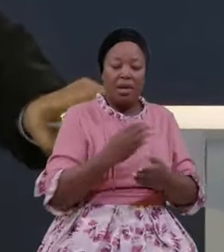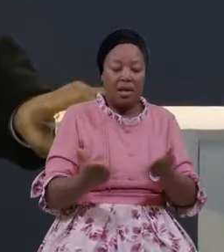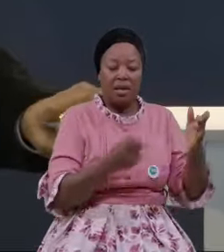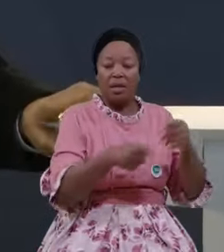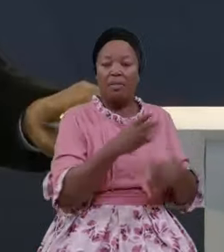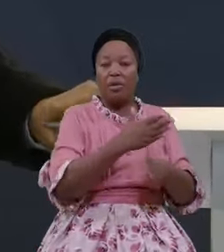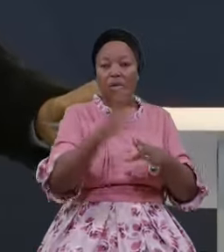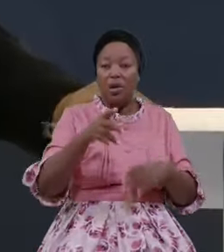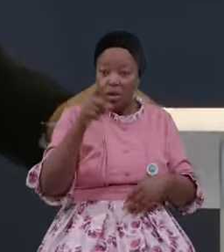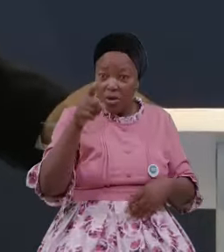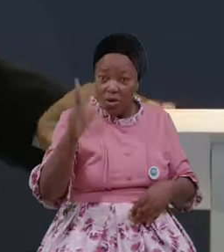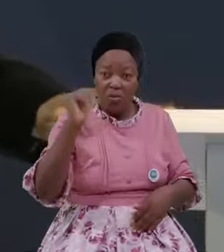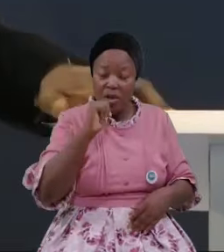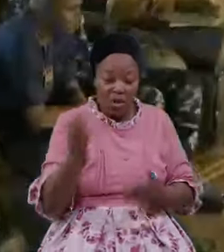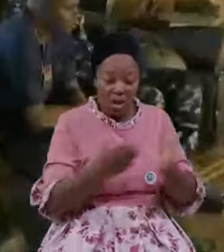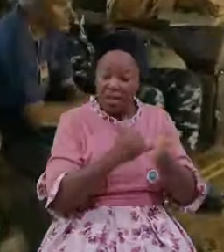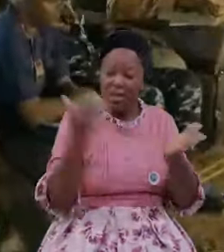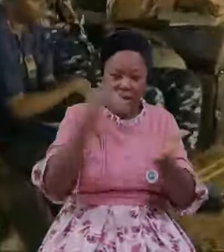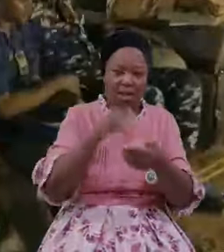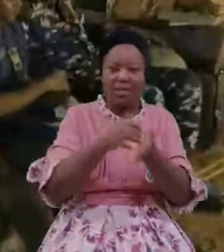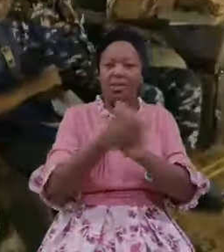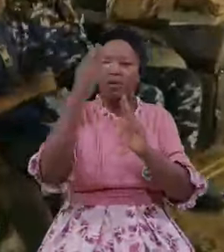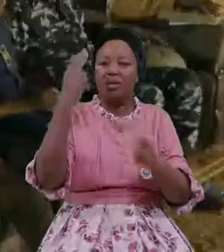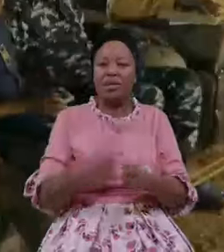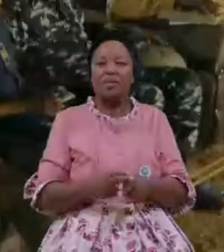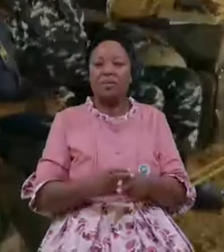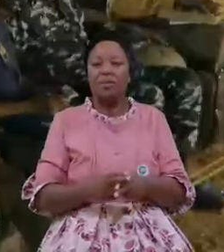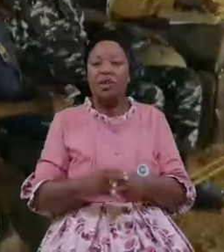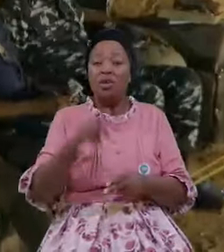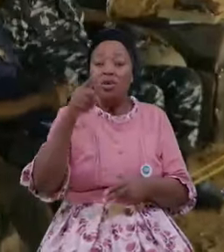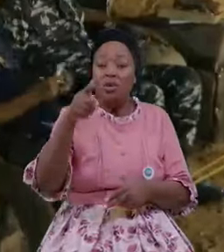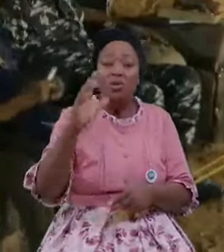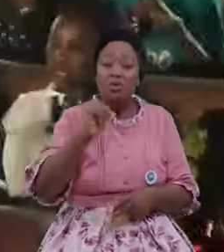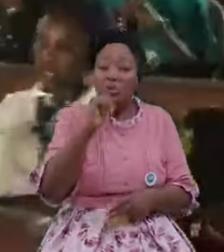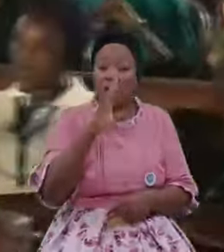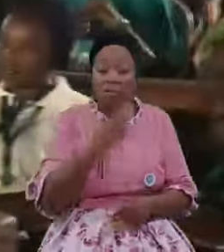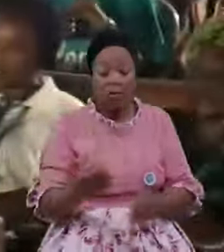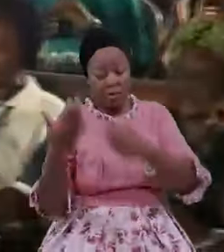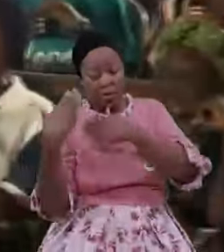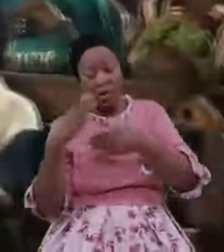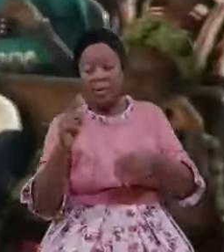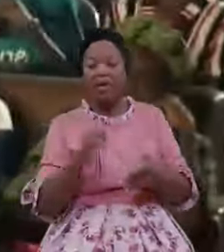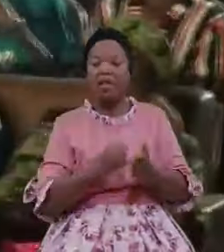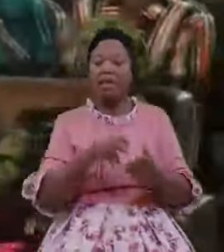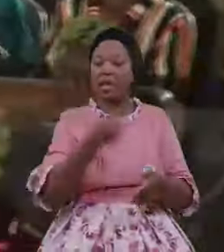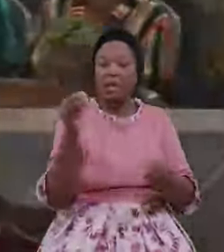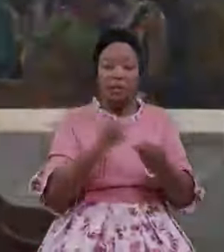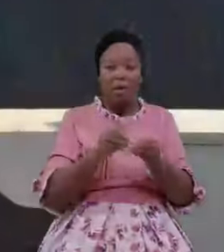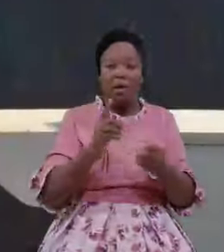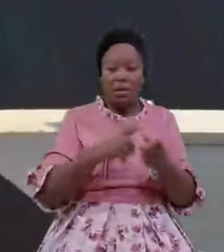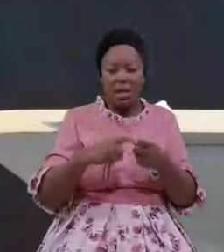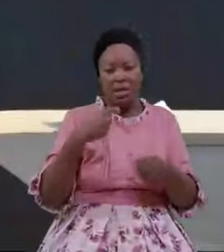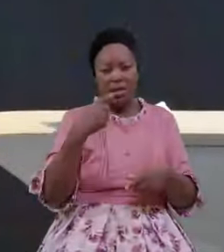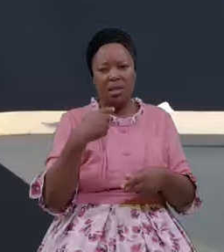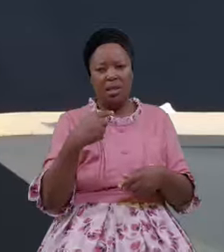not carry it again. You will not be burdened by it anymore. And then it says, "The